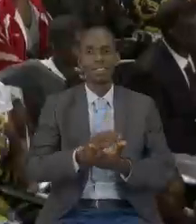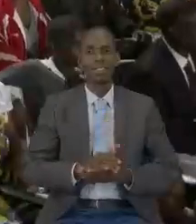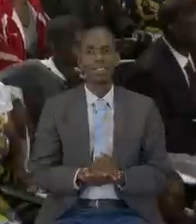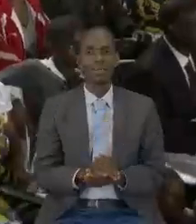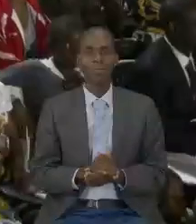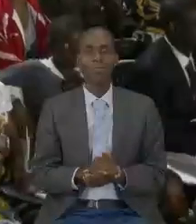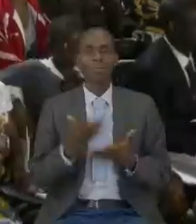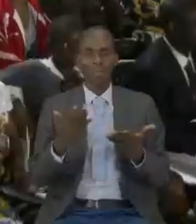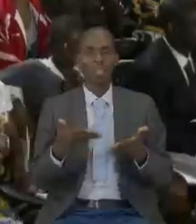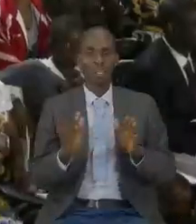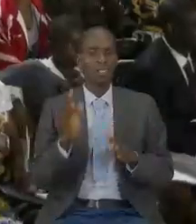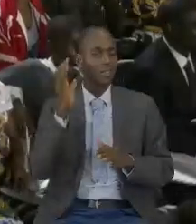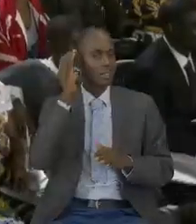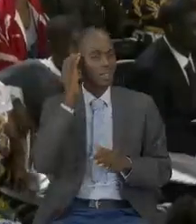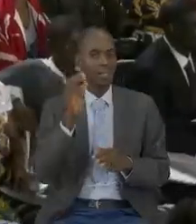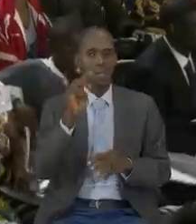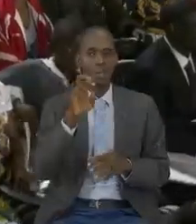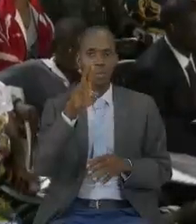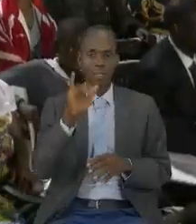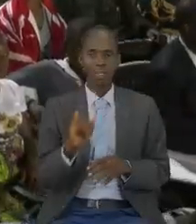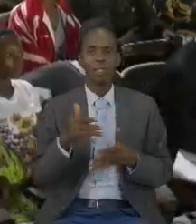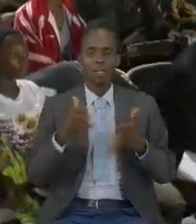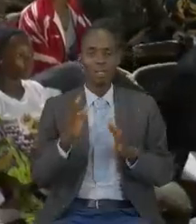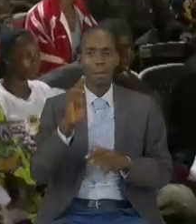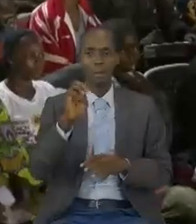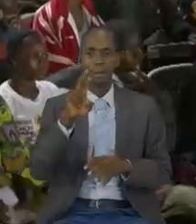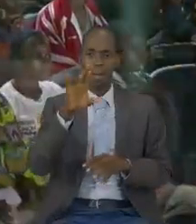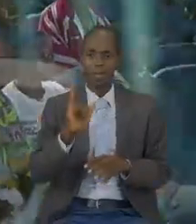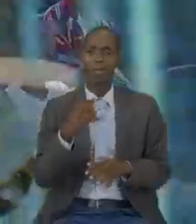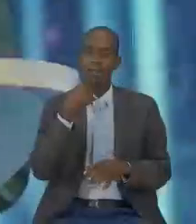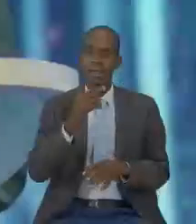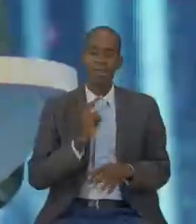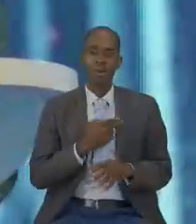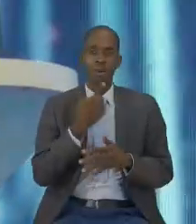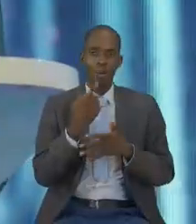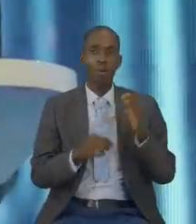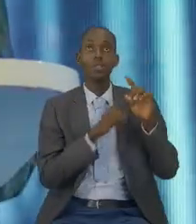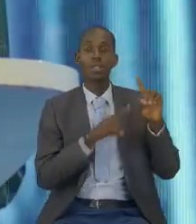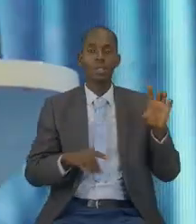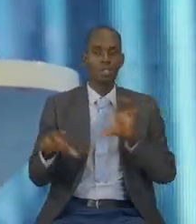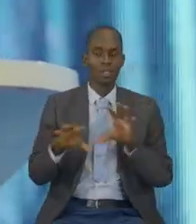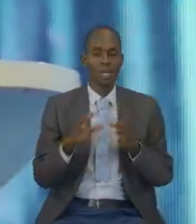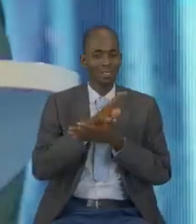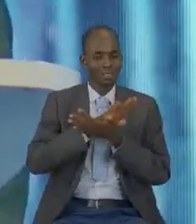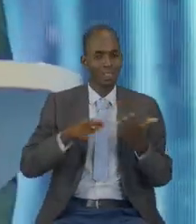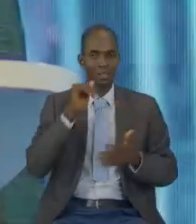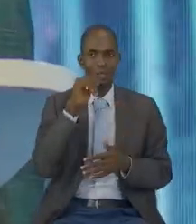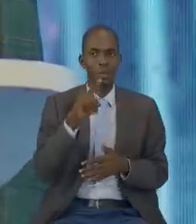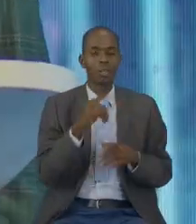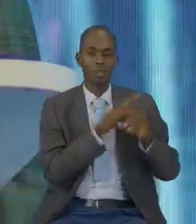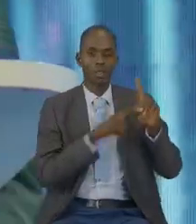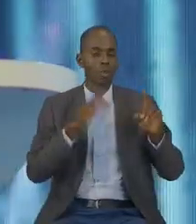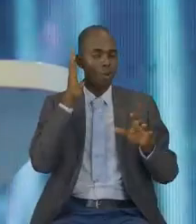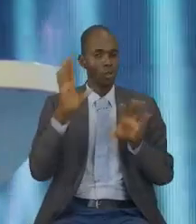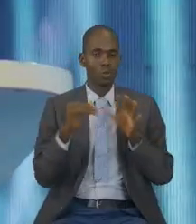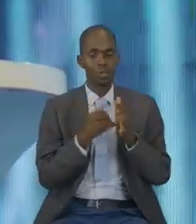Let's listen to Mercy and let Mercy tell us what the Lord did, how the Lord cleansed her, and the Lord will do it